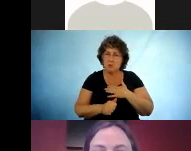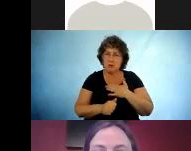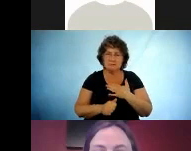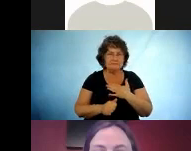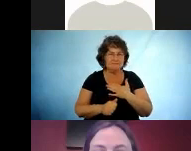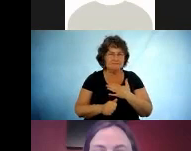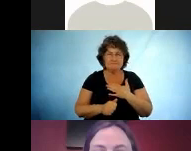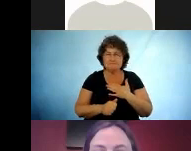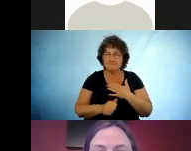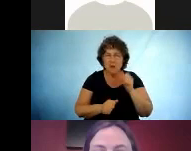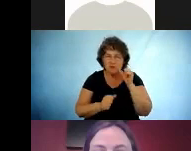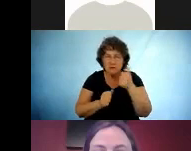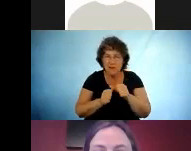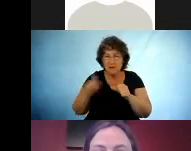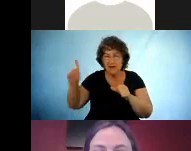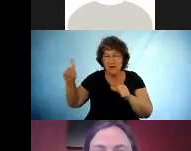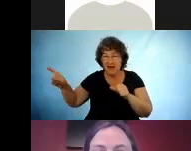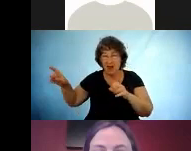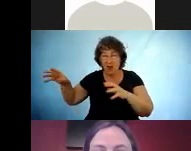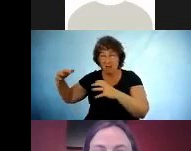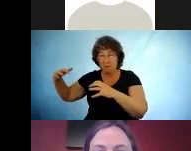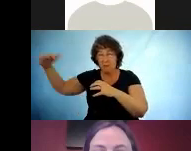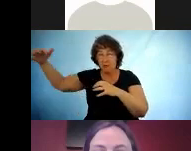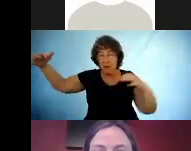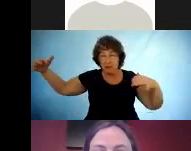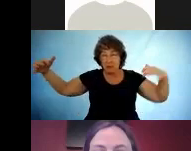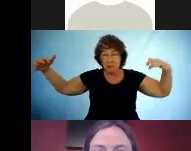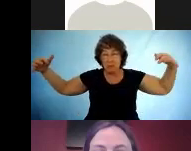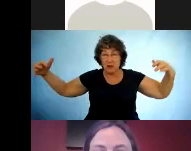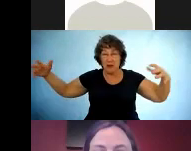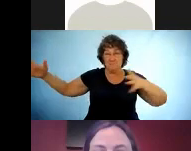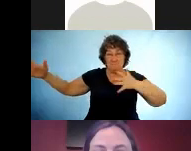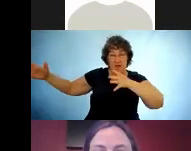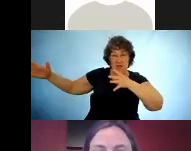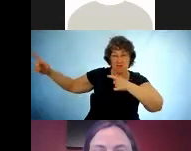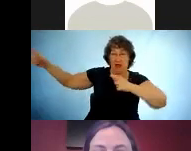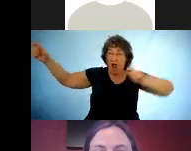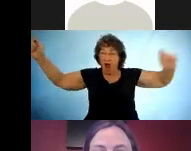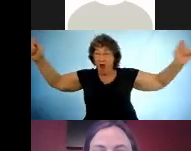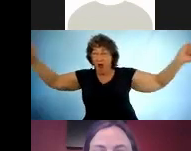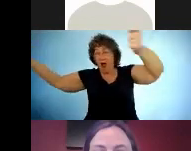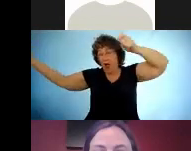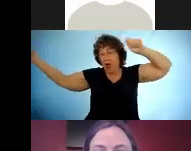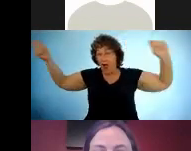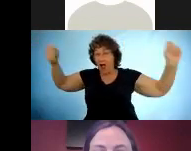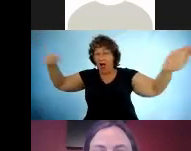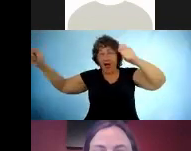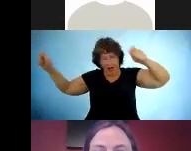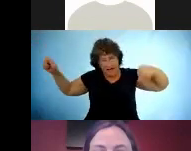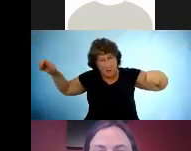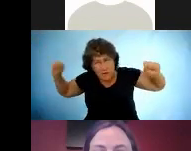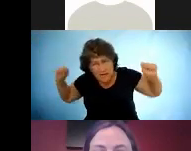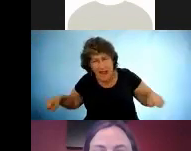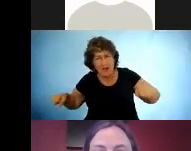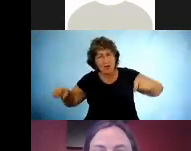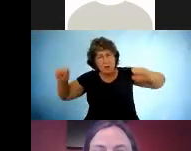race, where my mother stood shouting, waving banners sky high. So what if you